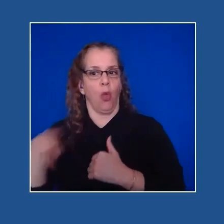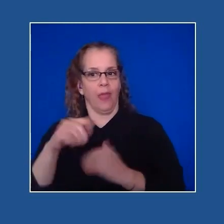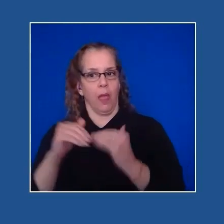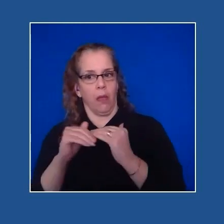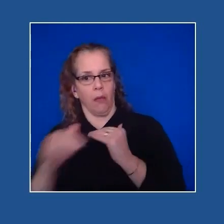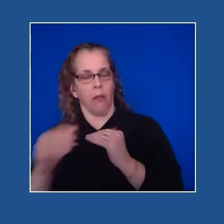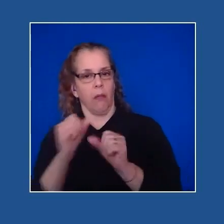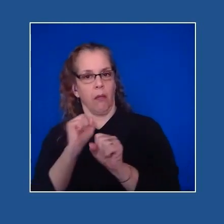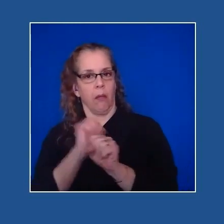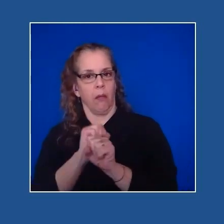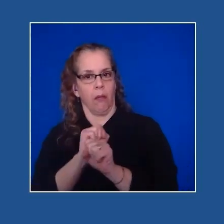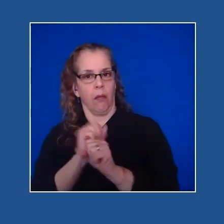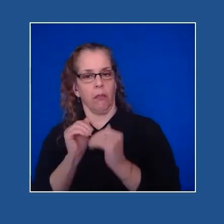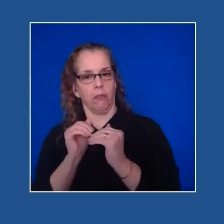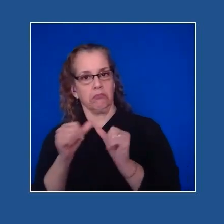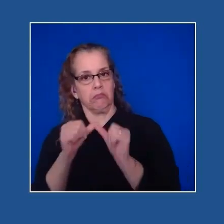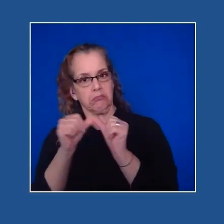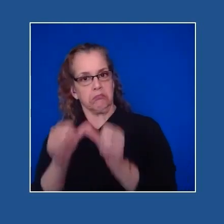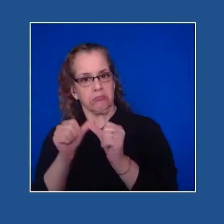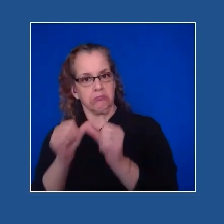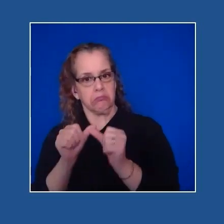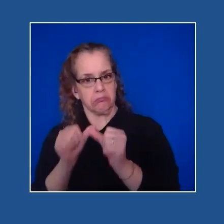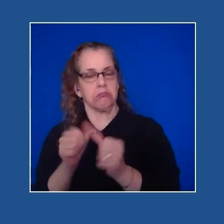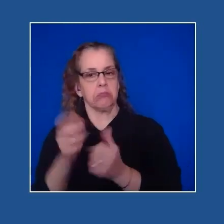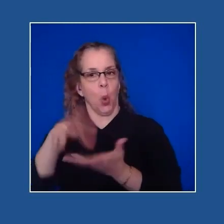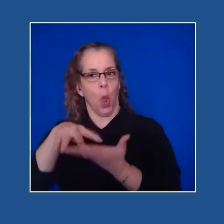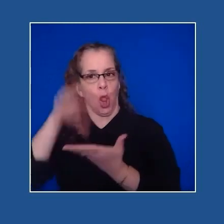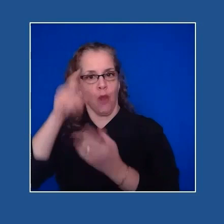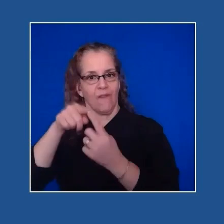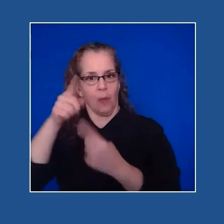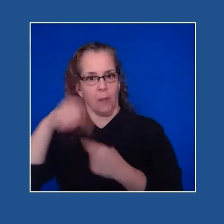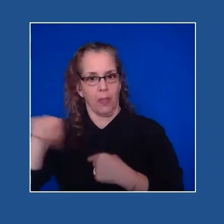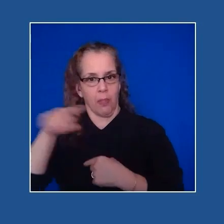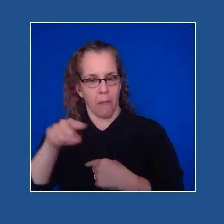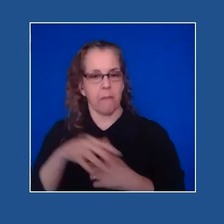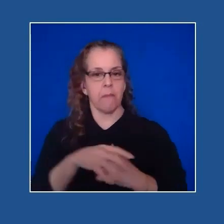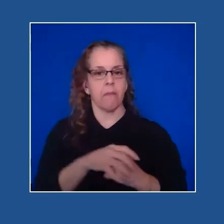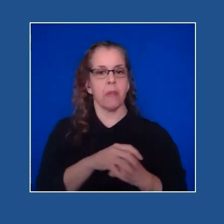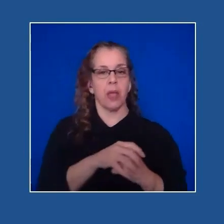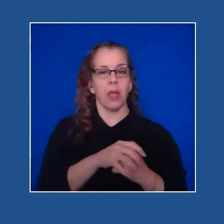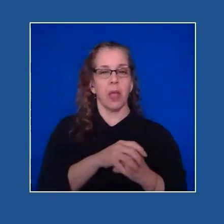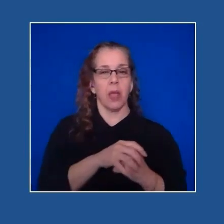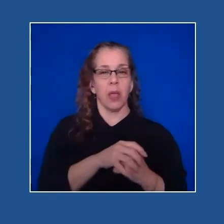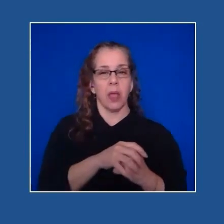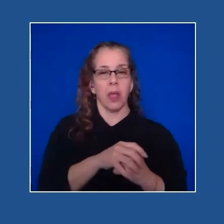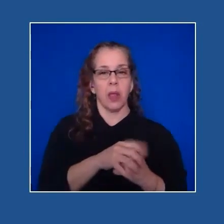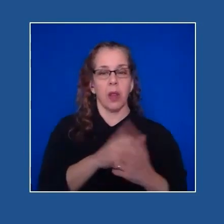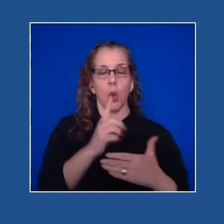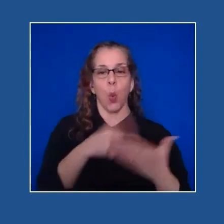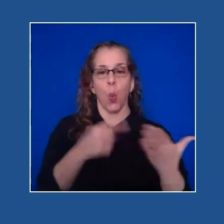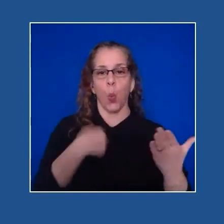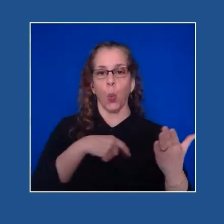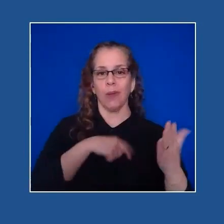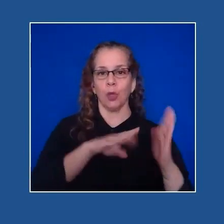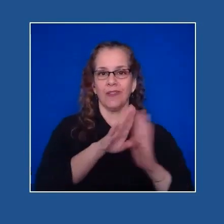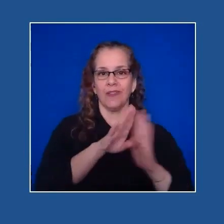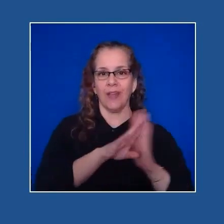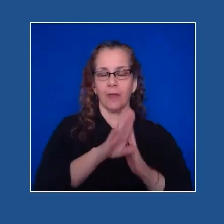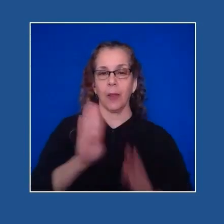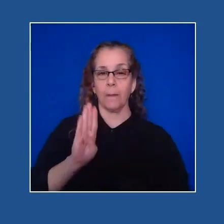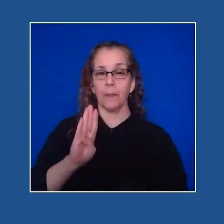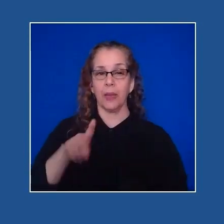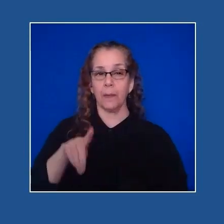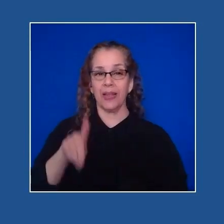our current intervention that we are developing around work participation and BPD. And we will